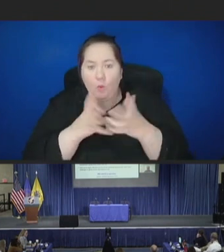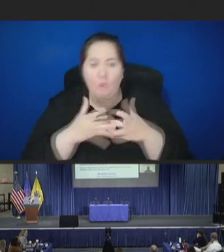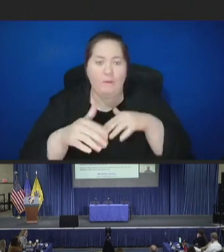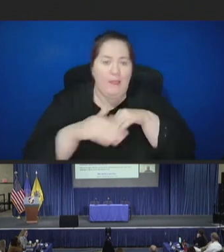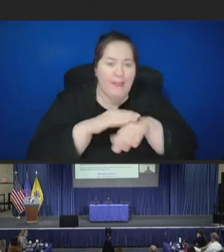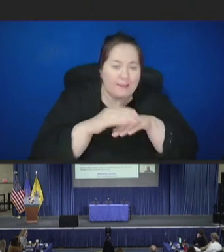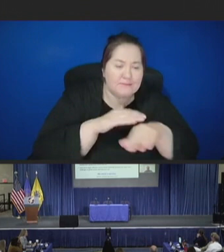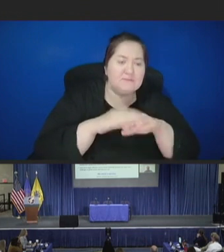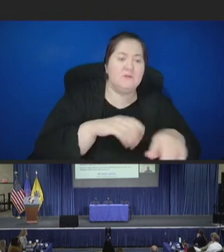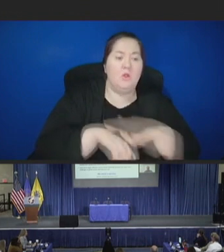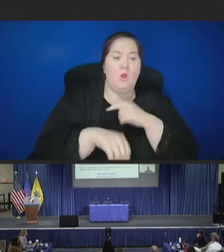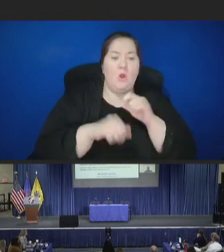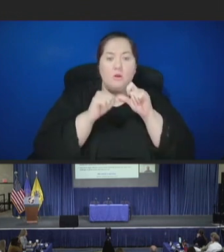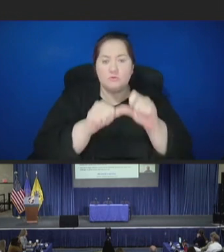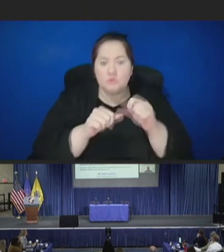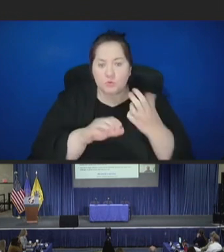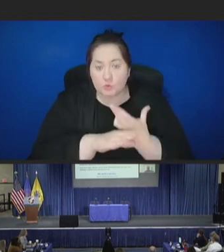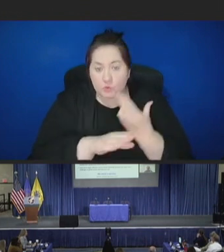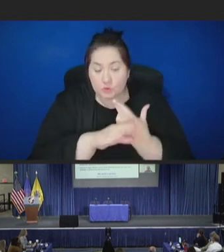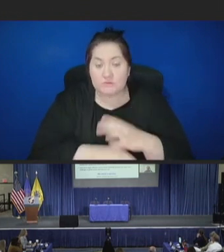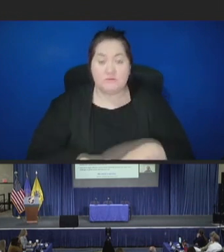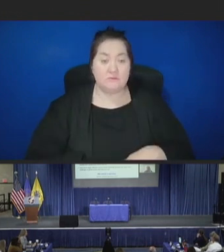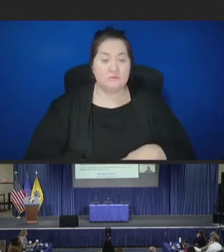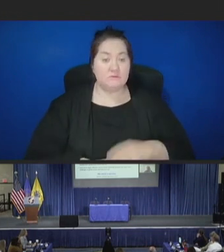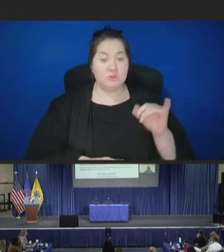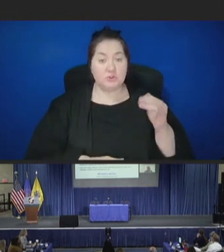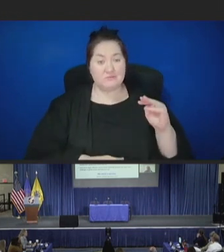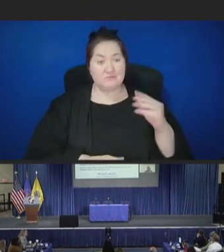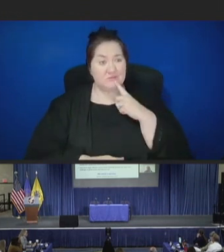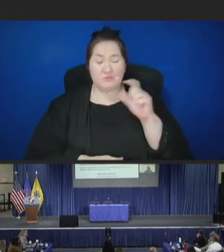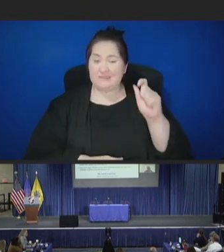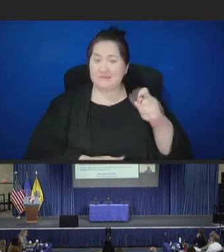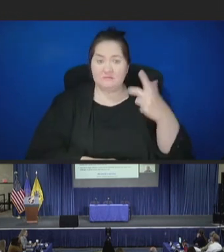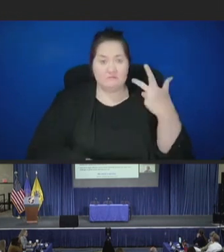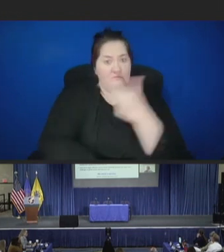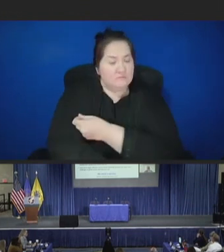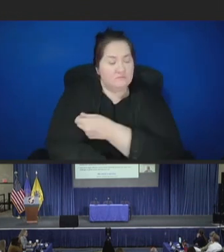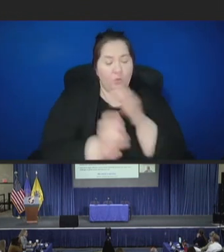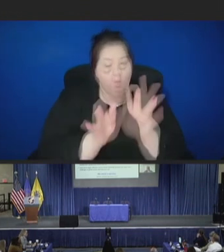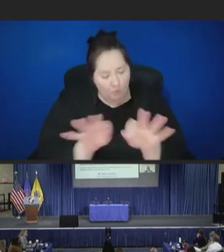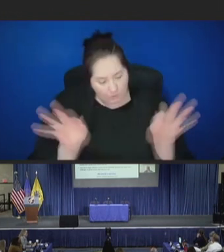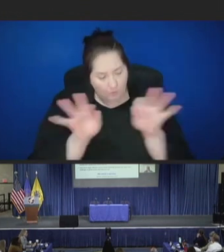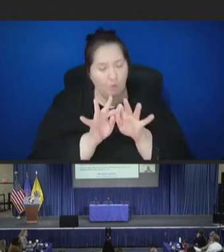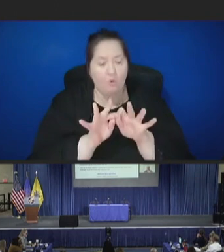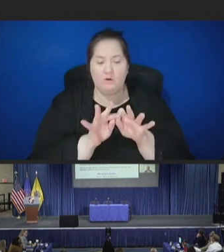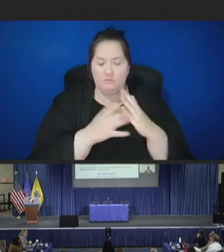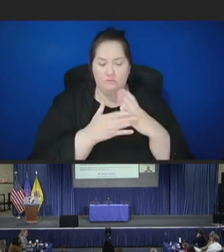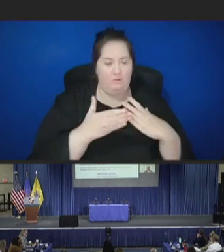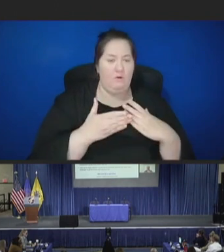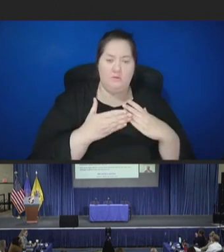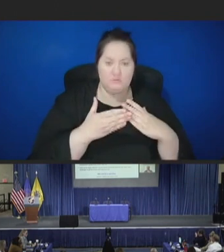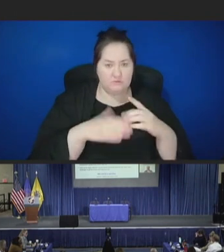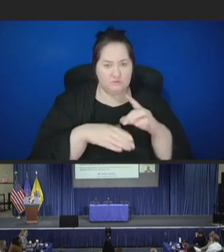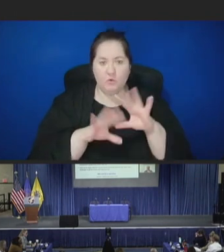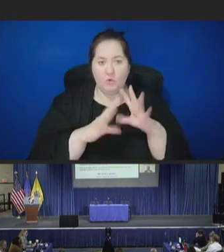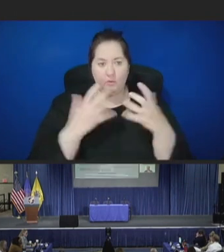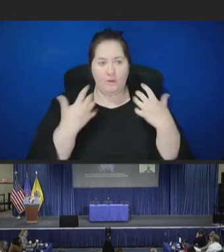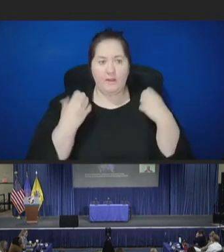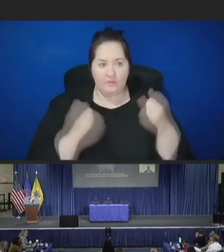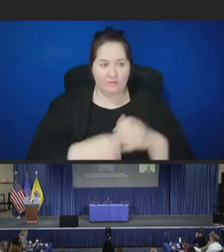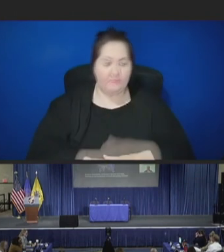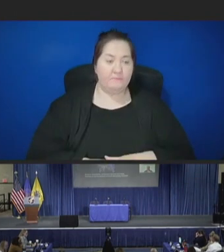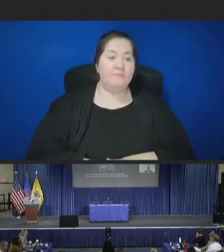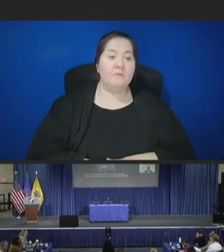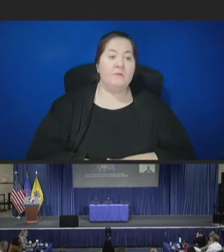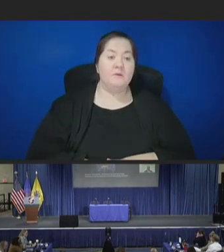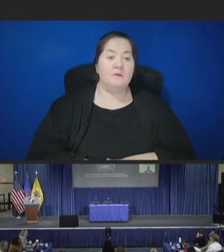long-term use. And so, as Jim said, we really do need a vaccine. It's a super important aspect of global health.